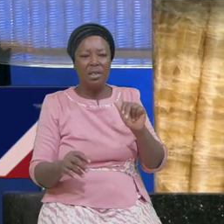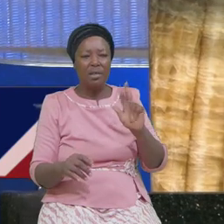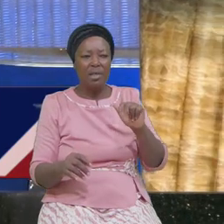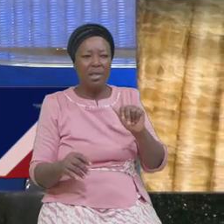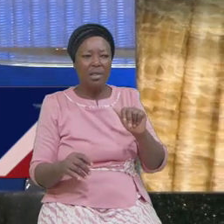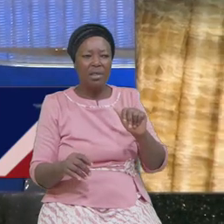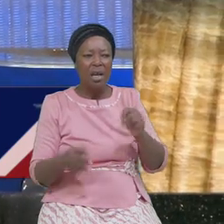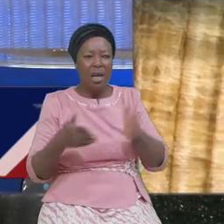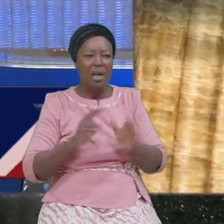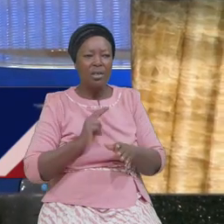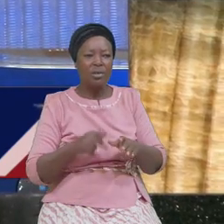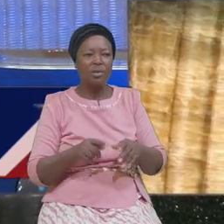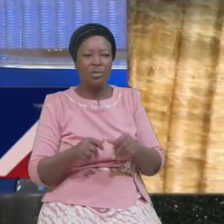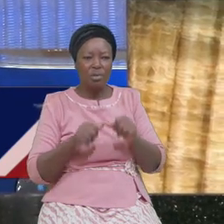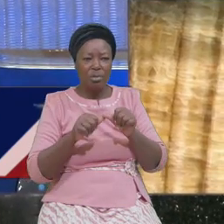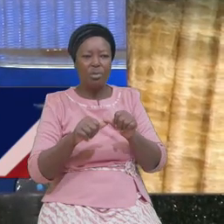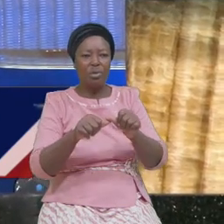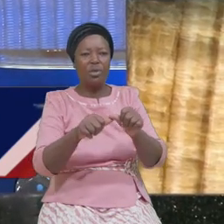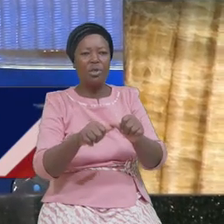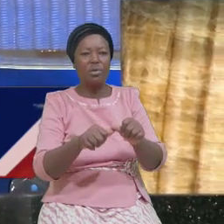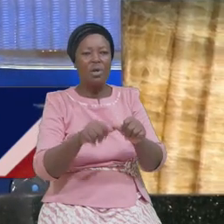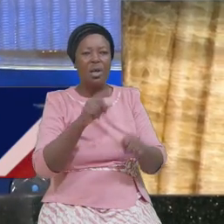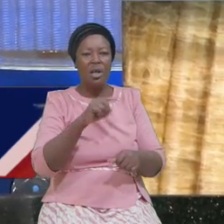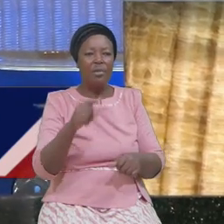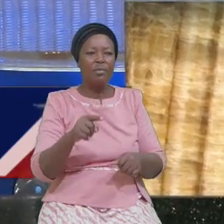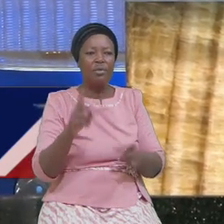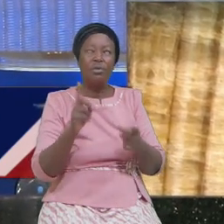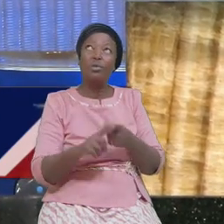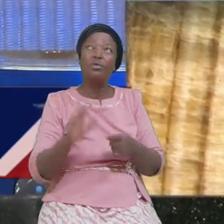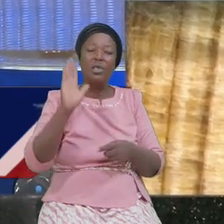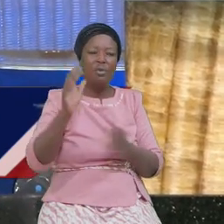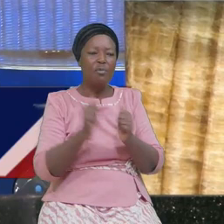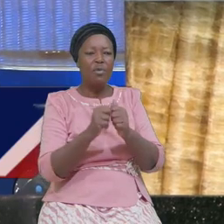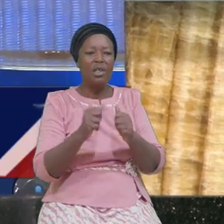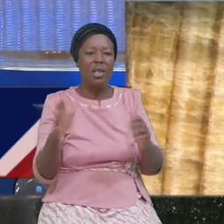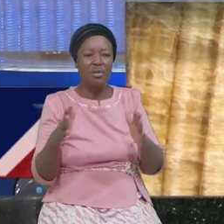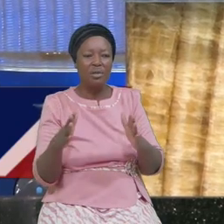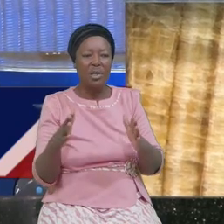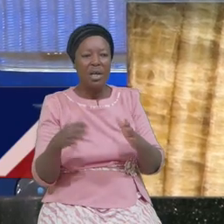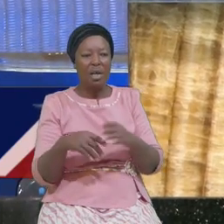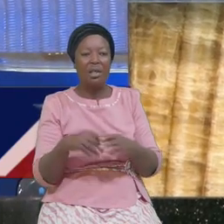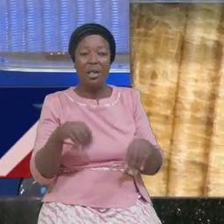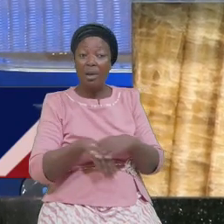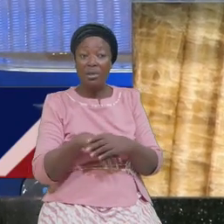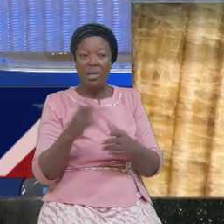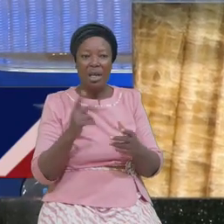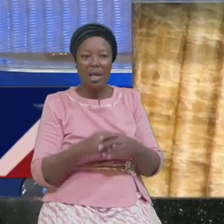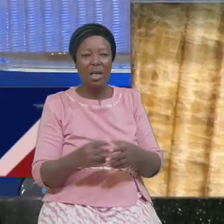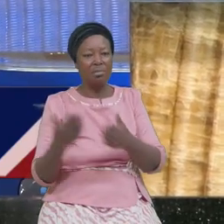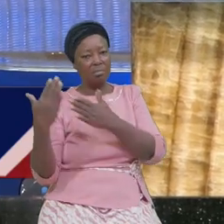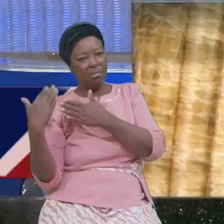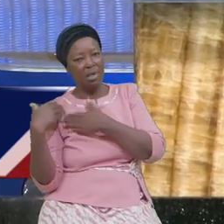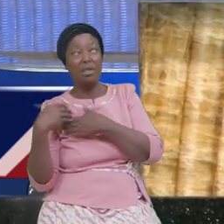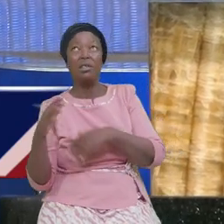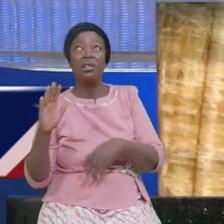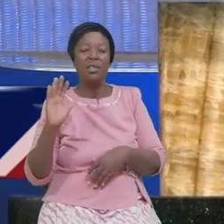go forth therefore unto him without the camp, bearing his